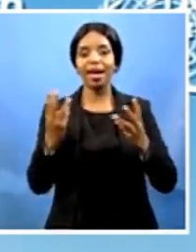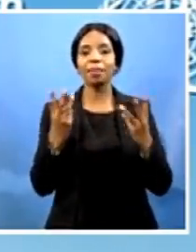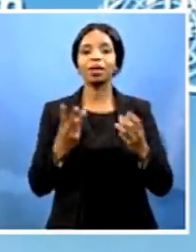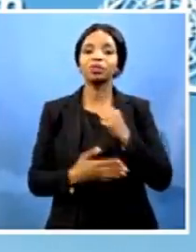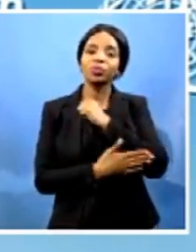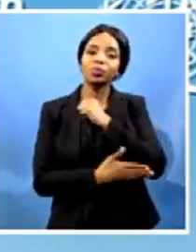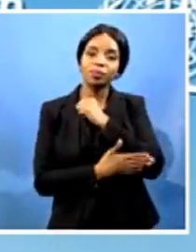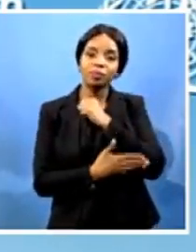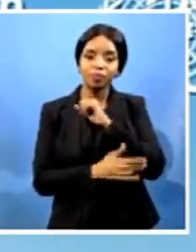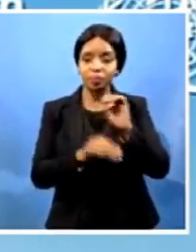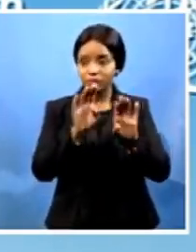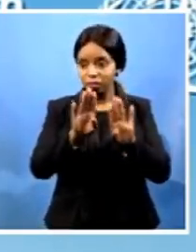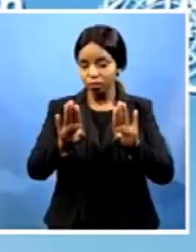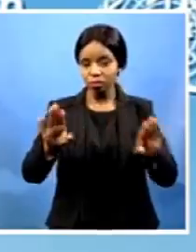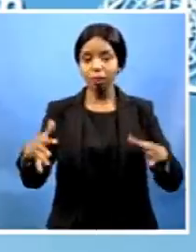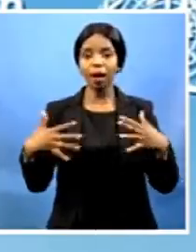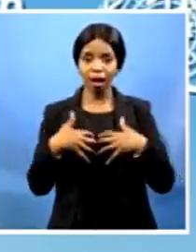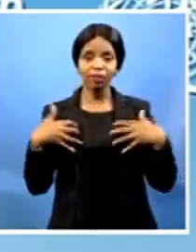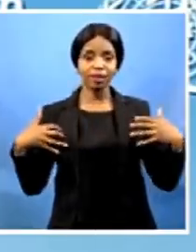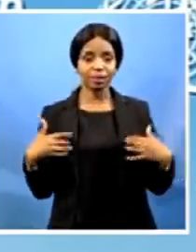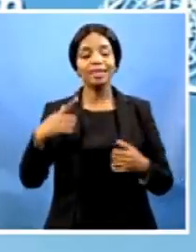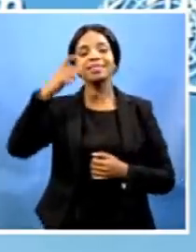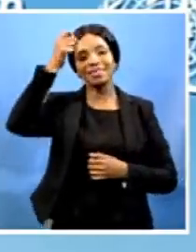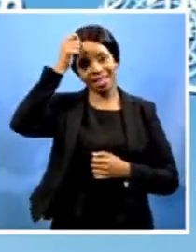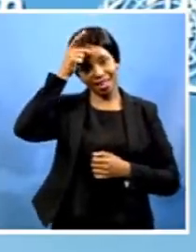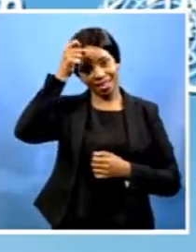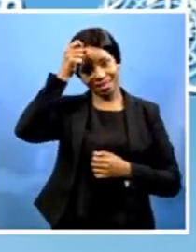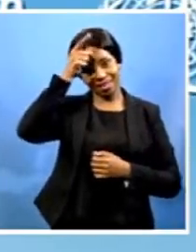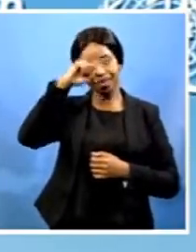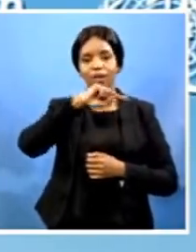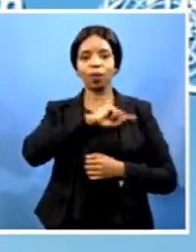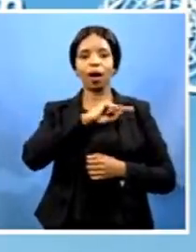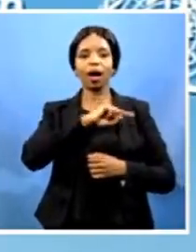frustrated with being confined to their homes for weeks on end.